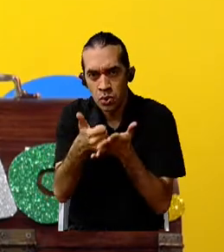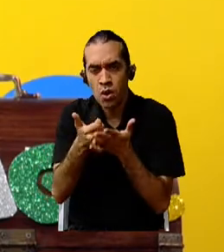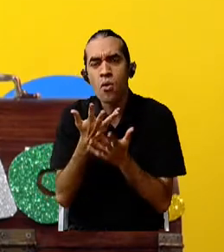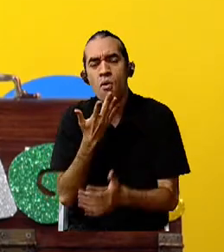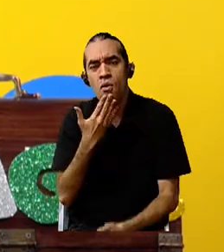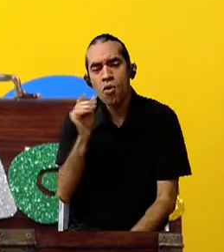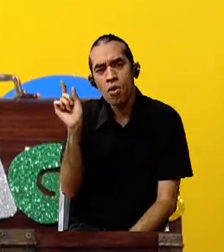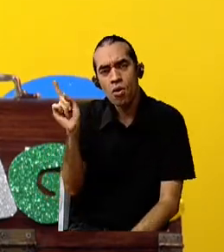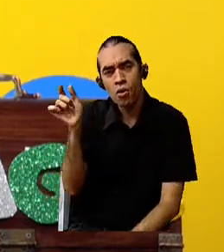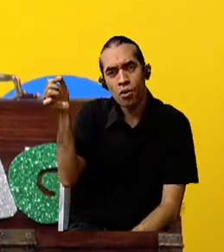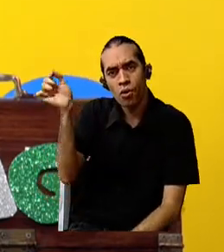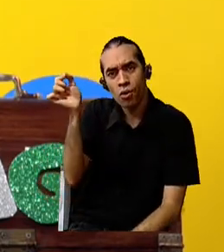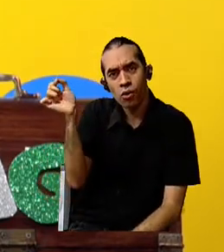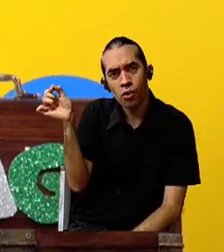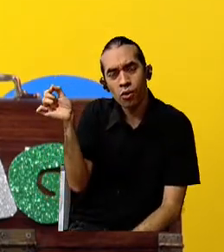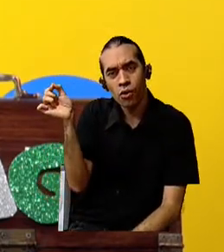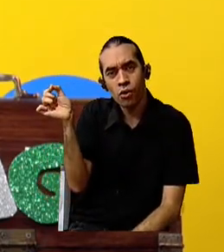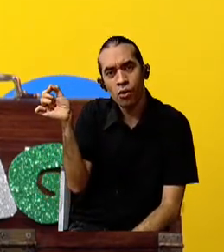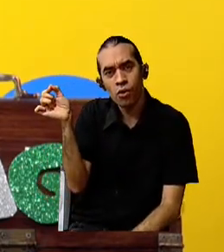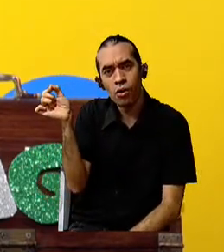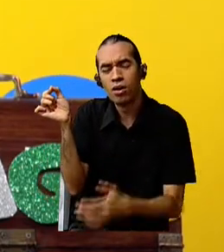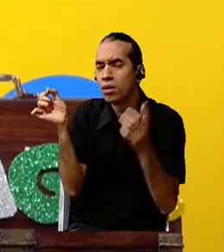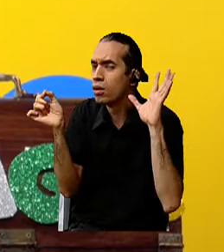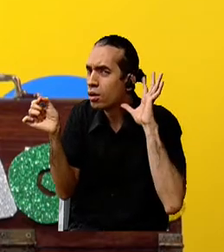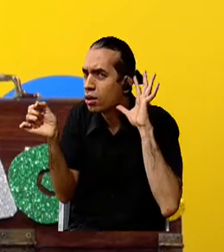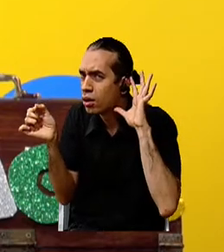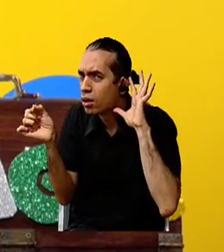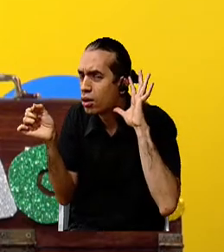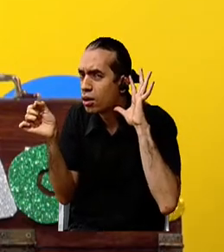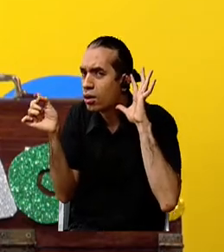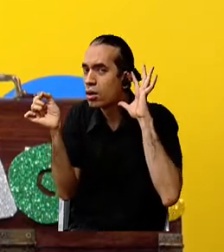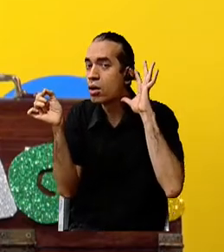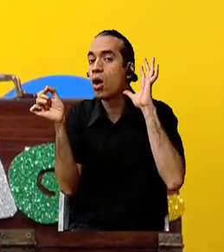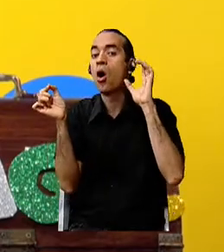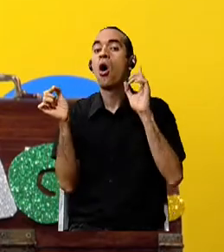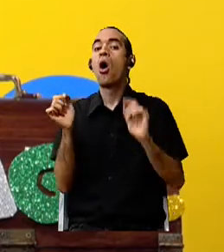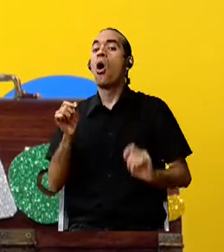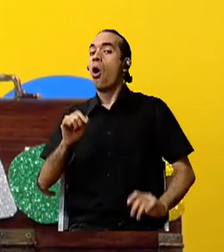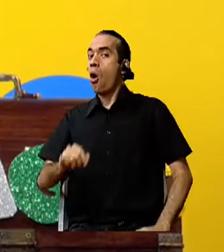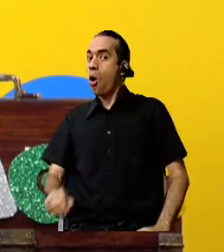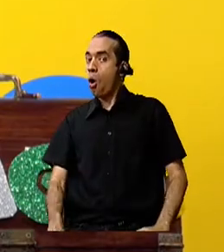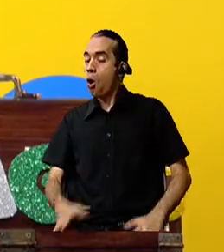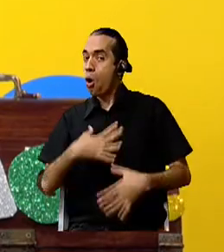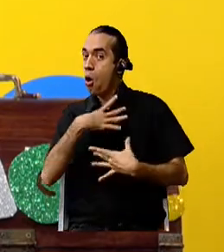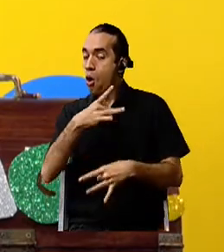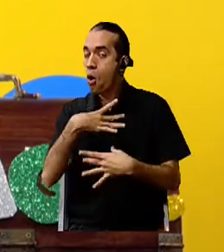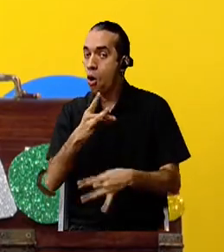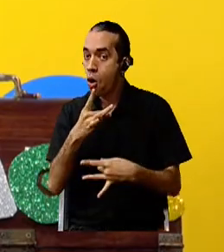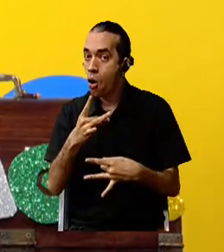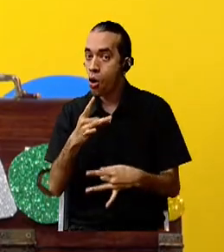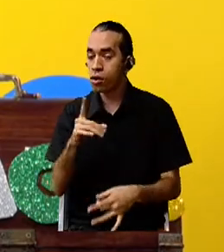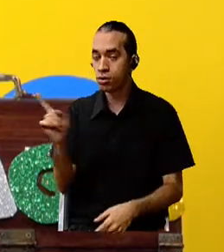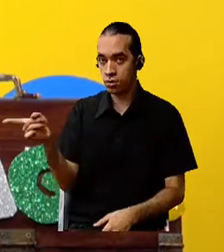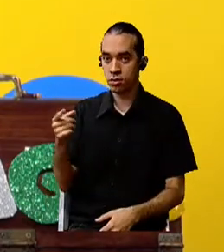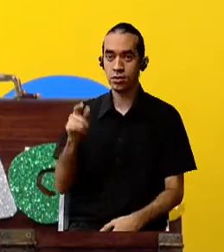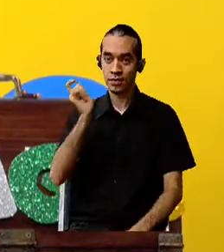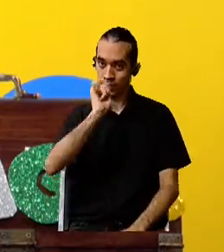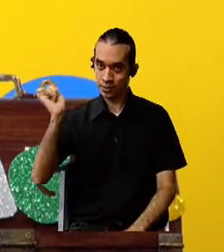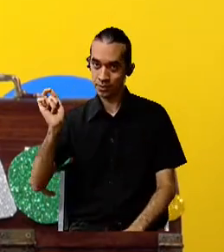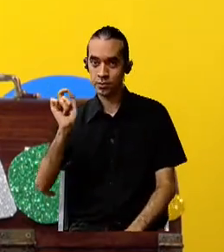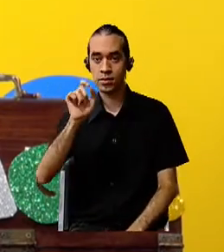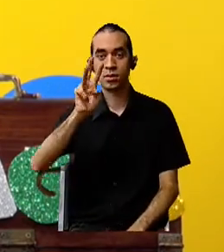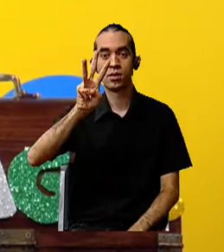is the pencil? What? Oh, interesting. Chuli, the pencil